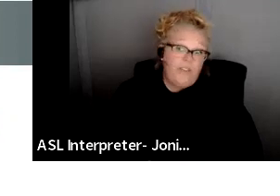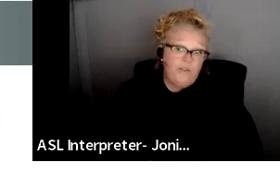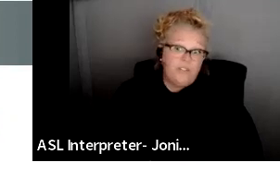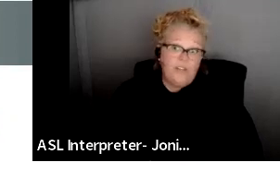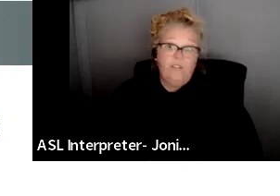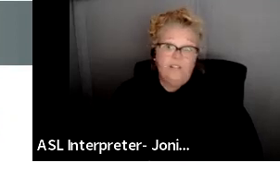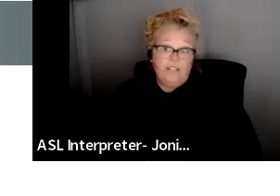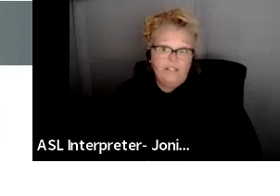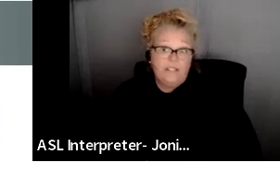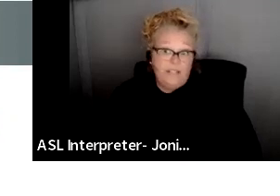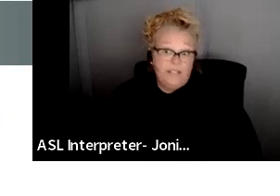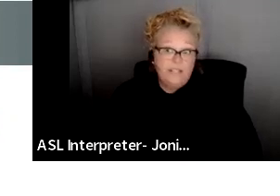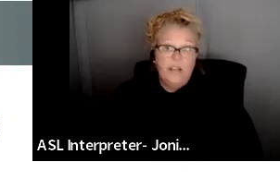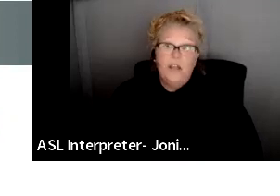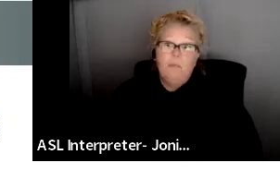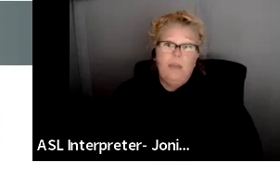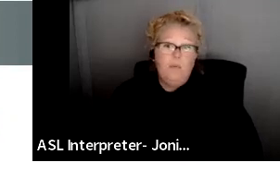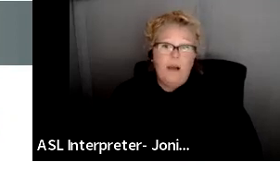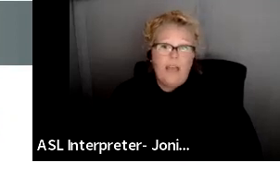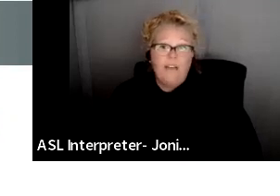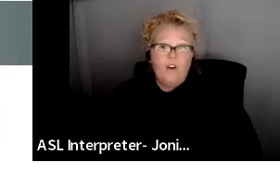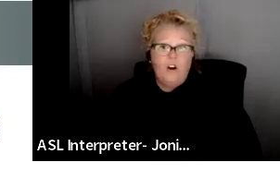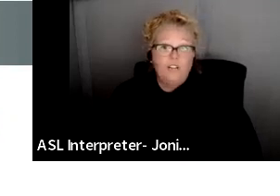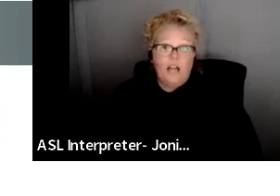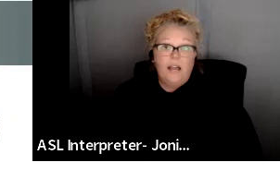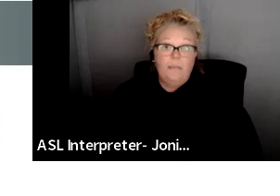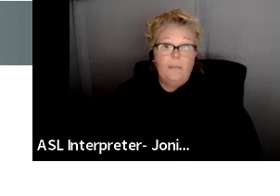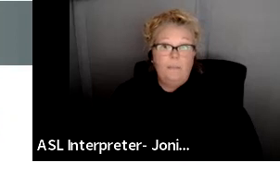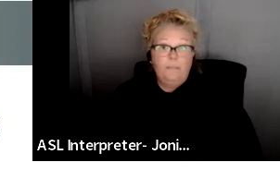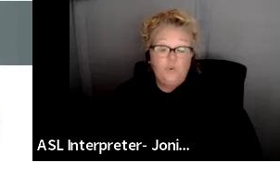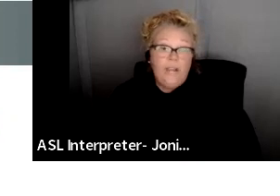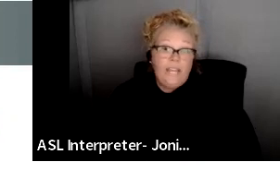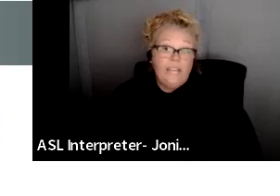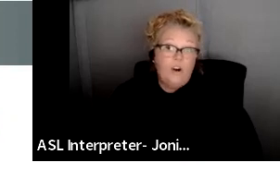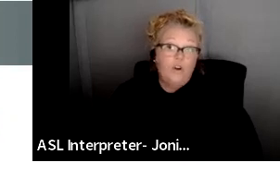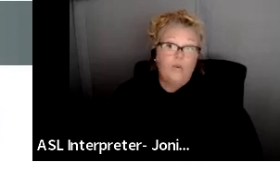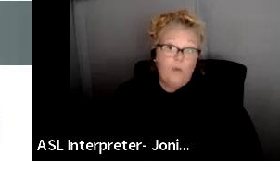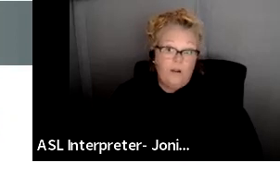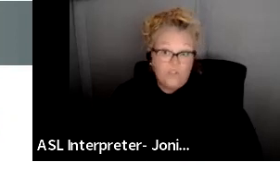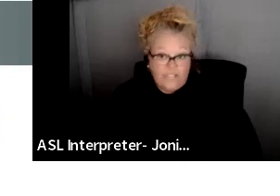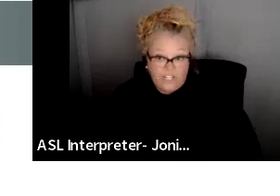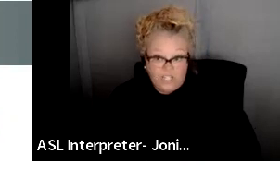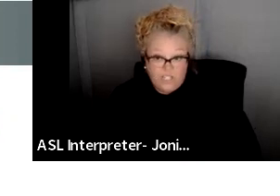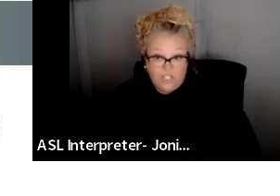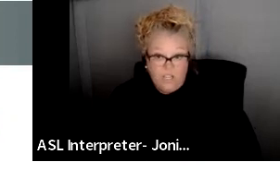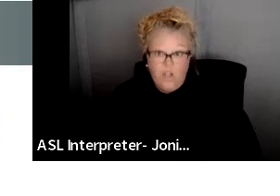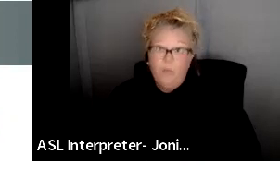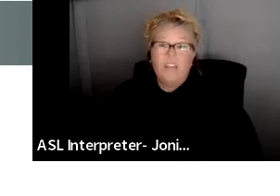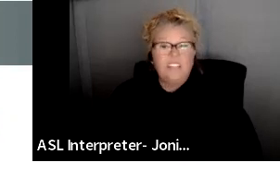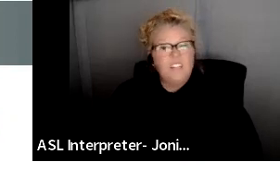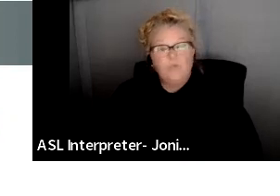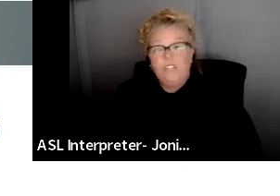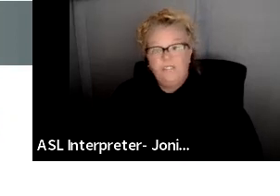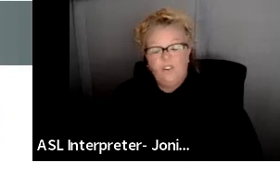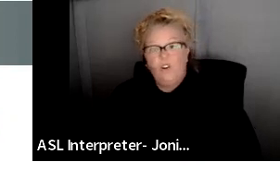Another one that you see on this list is people might have a hard time joining in on group conversations